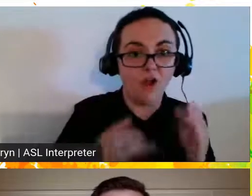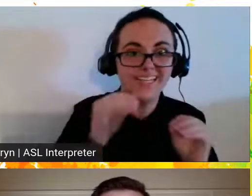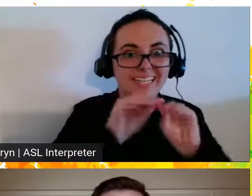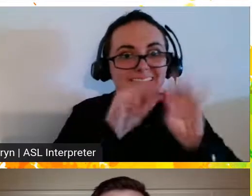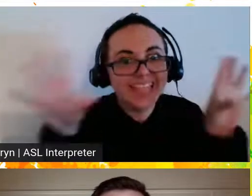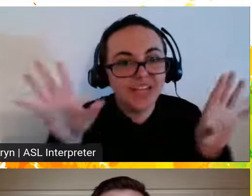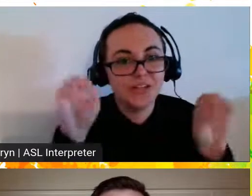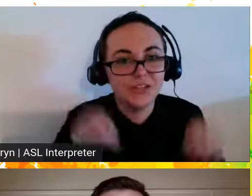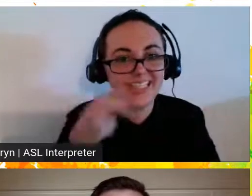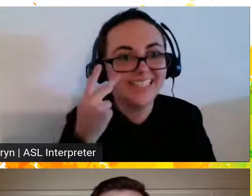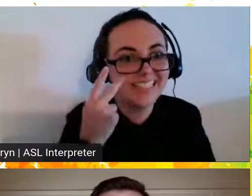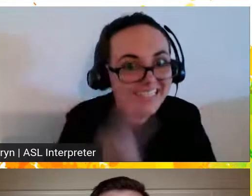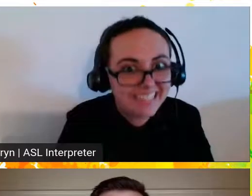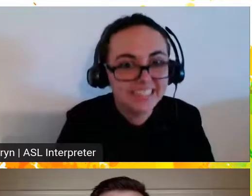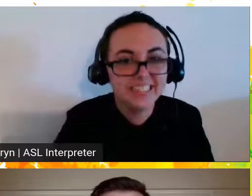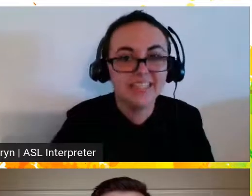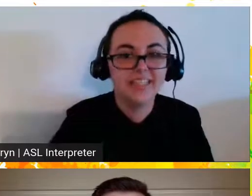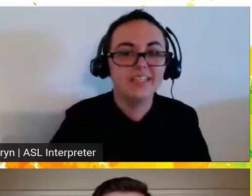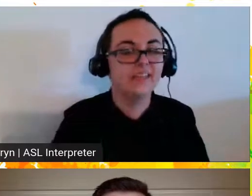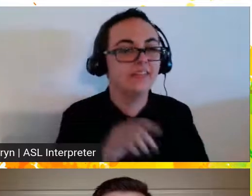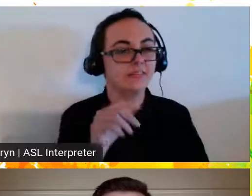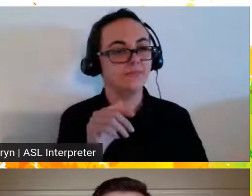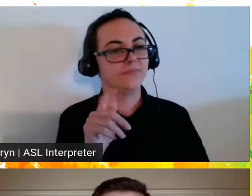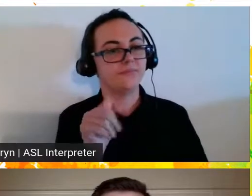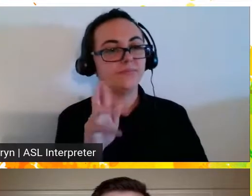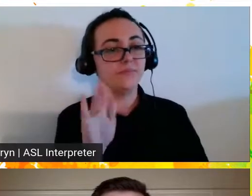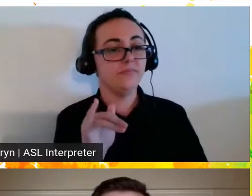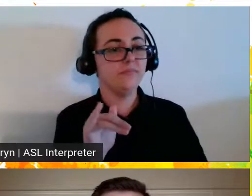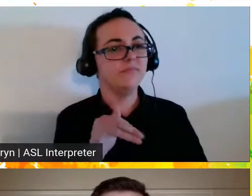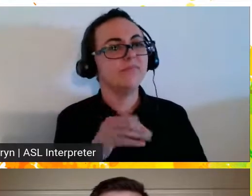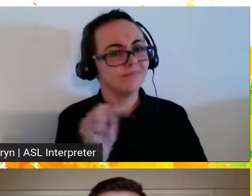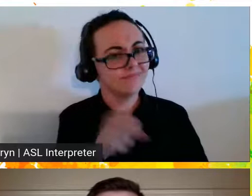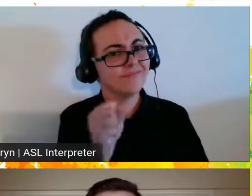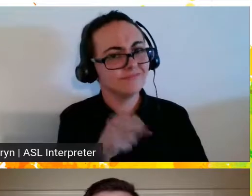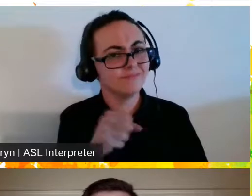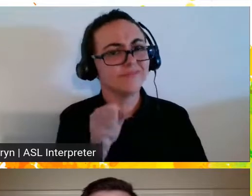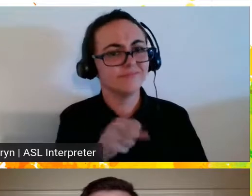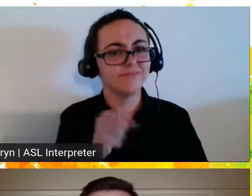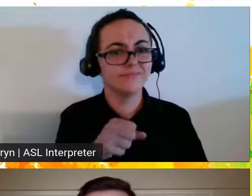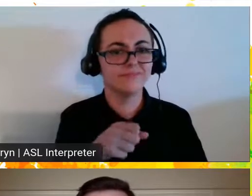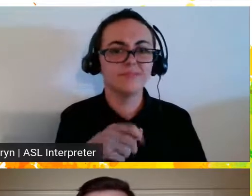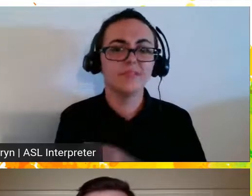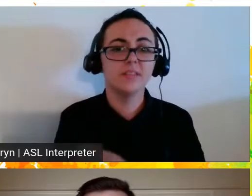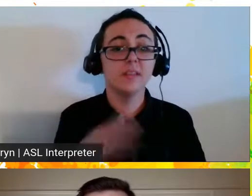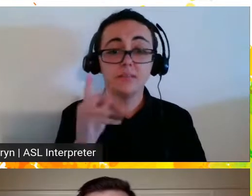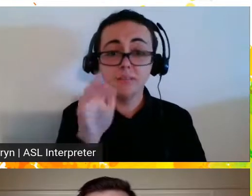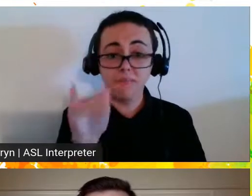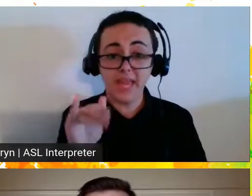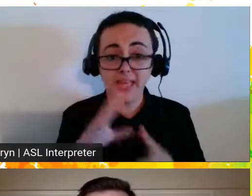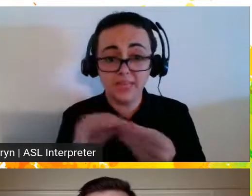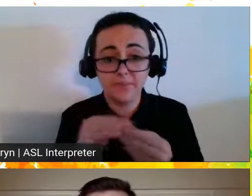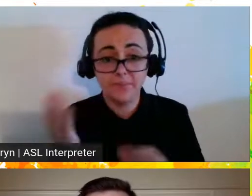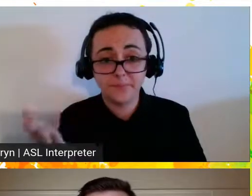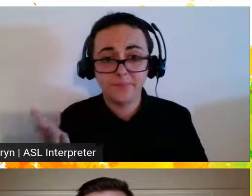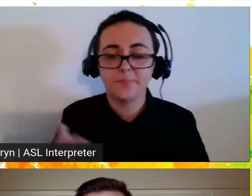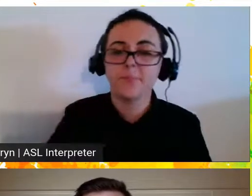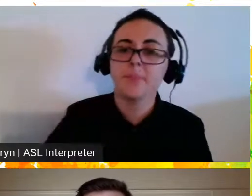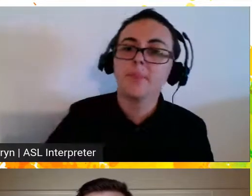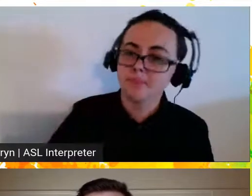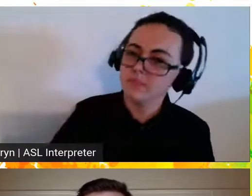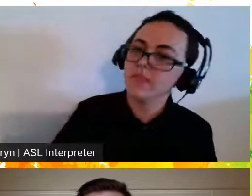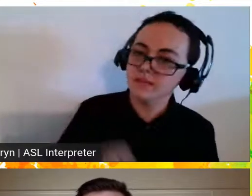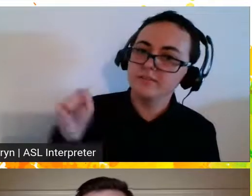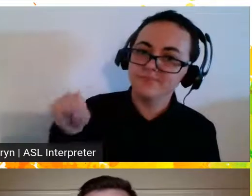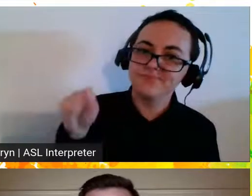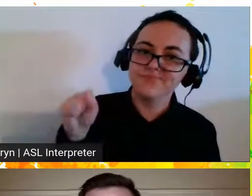for sure. Absolutely. Bailey, would you add to that? Absolutely. So I can speak to